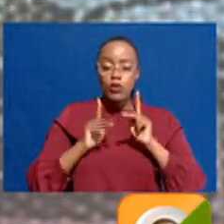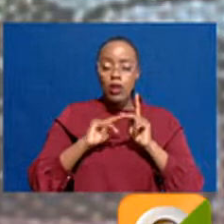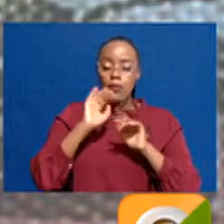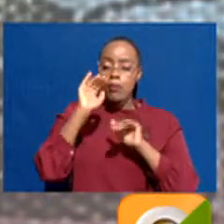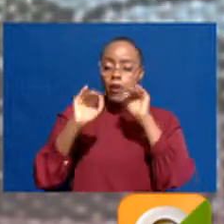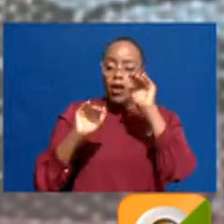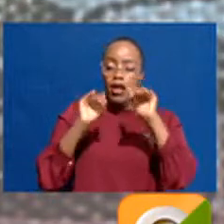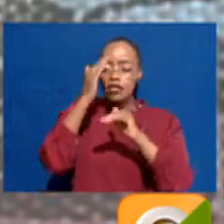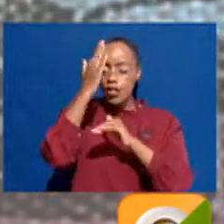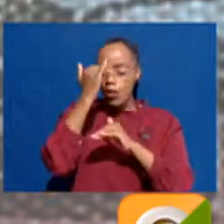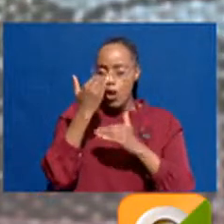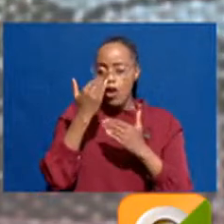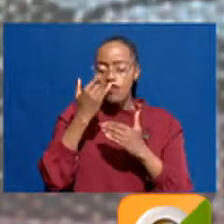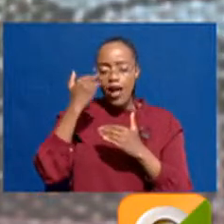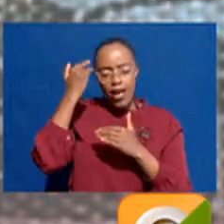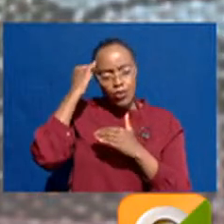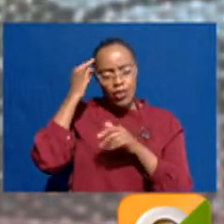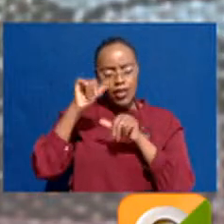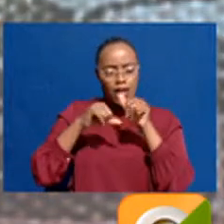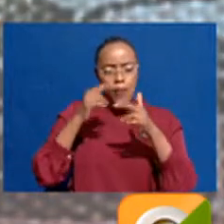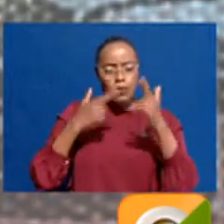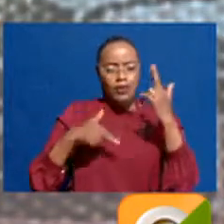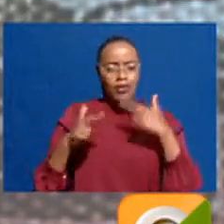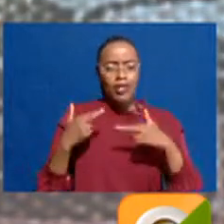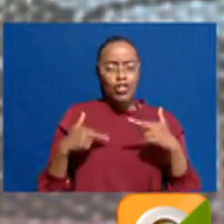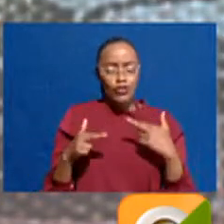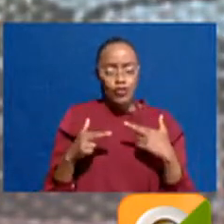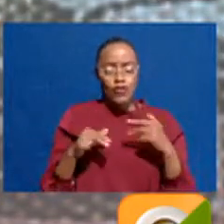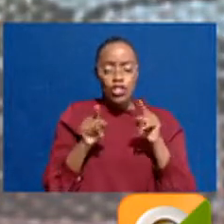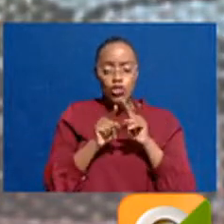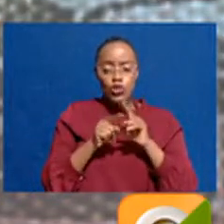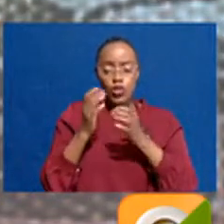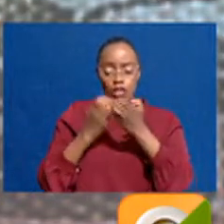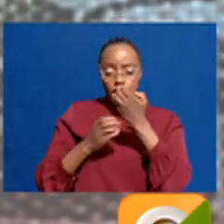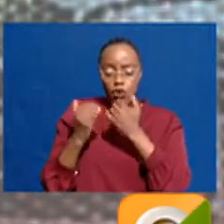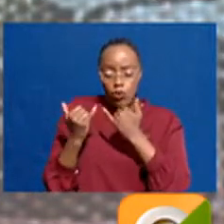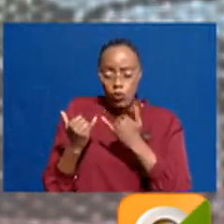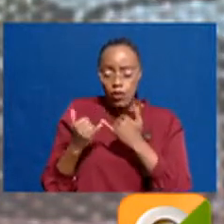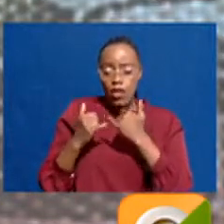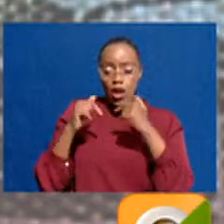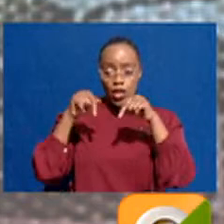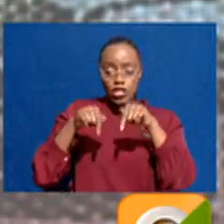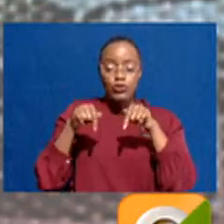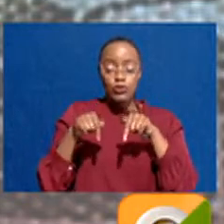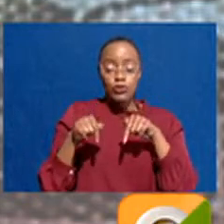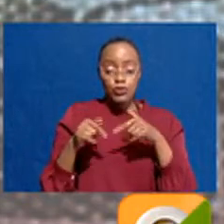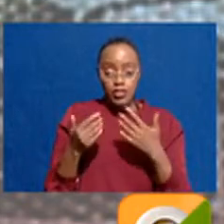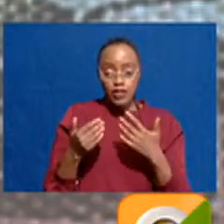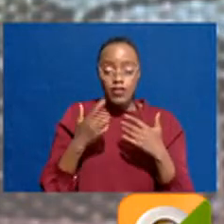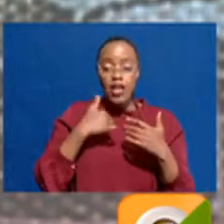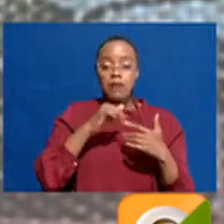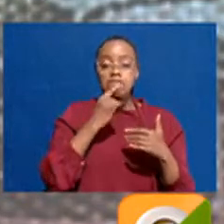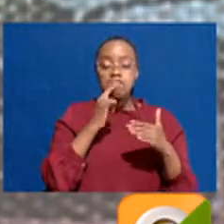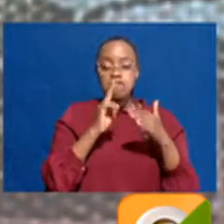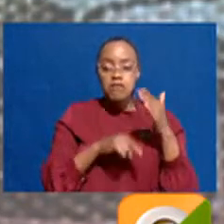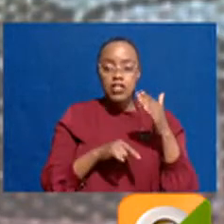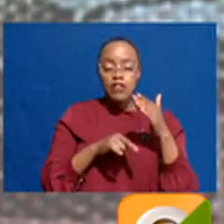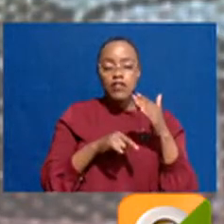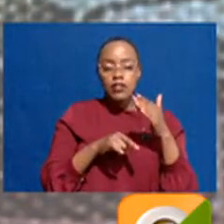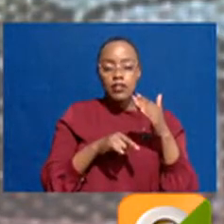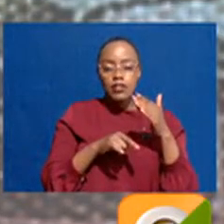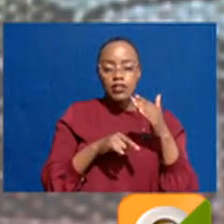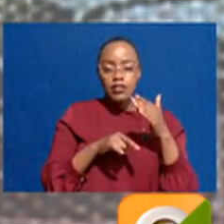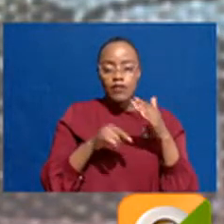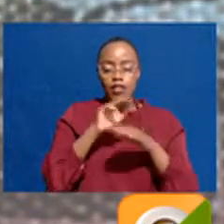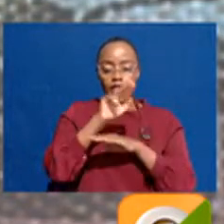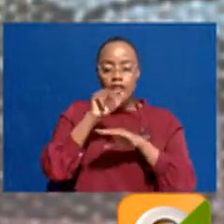even considering a review, given where the economy is today? And we've said that, you know, and the